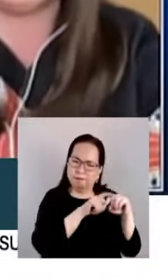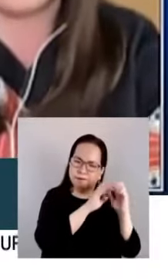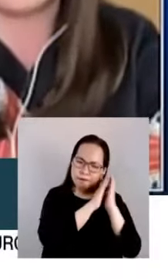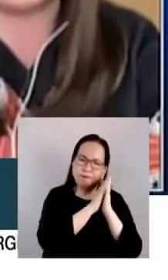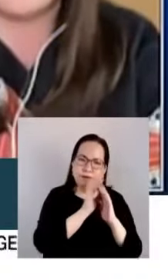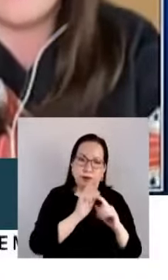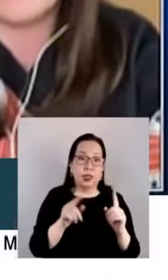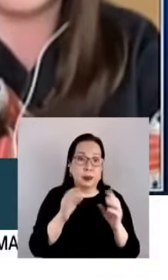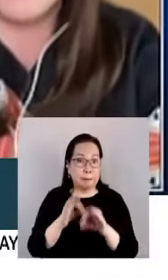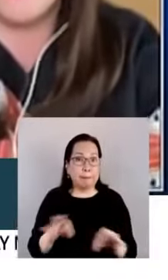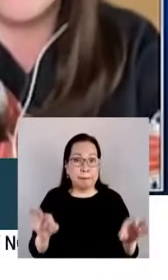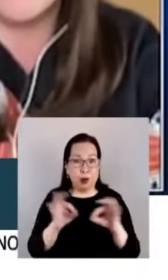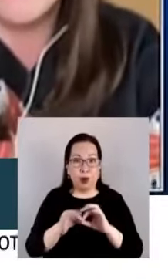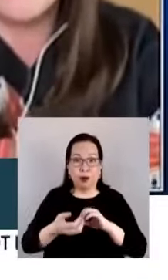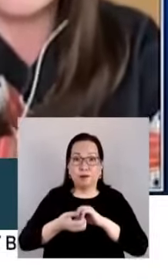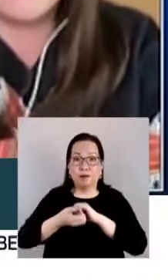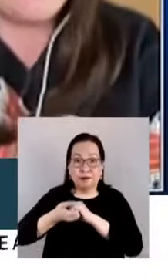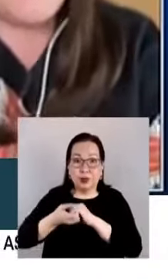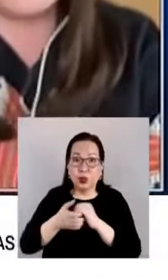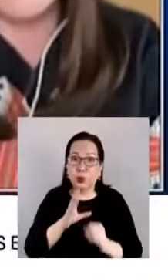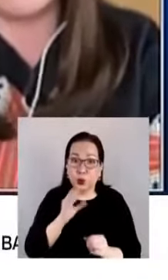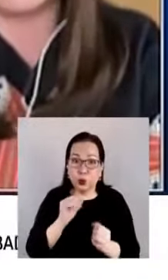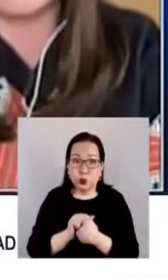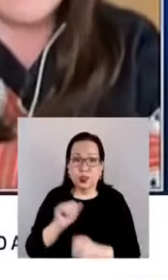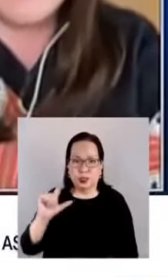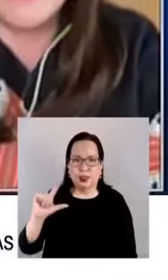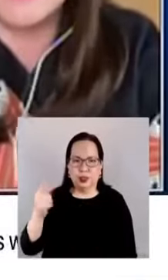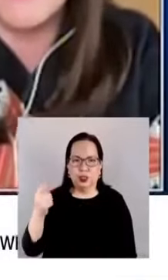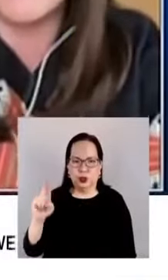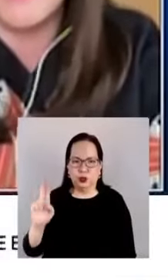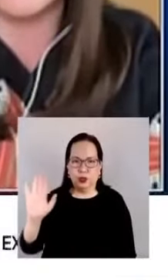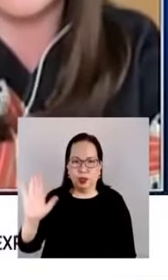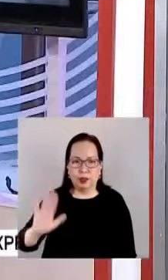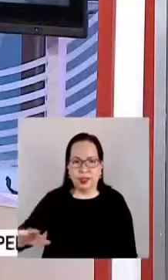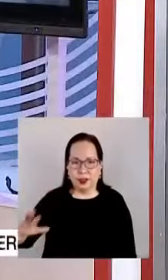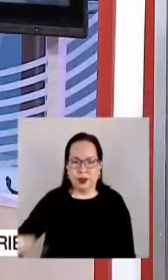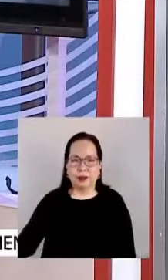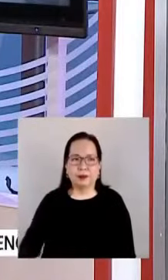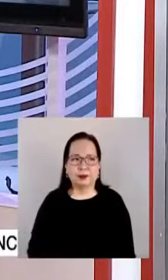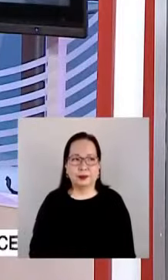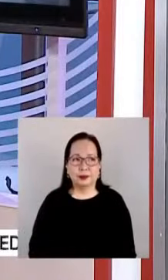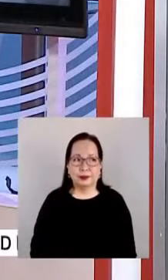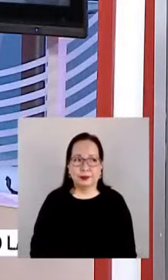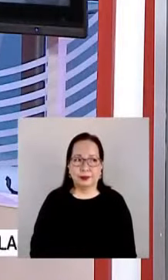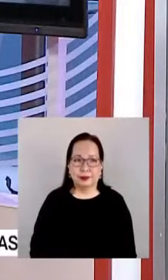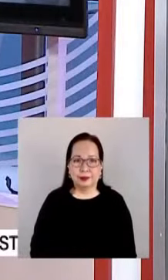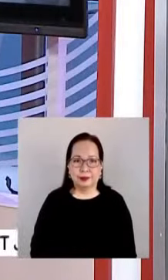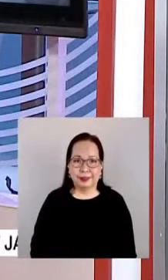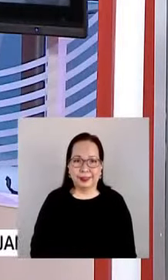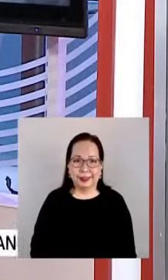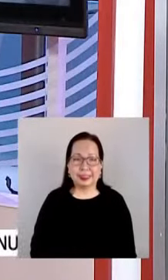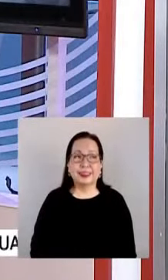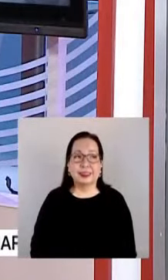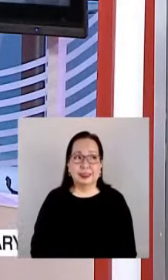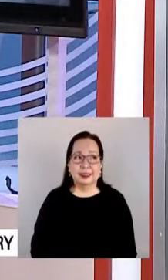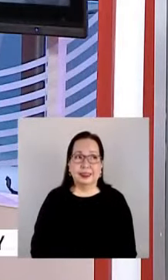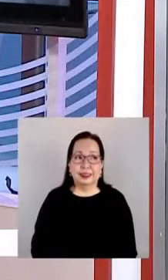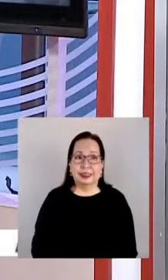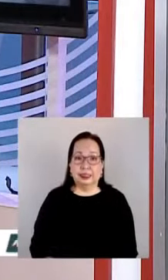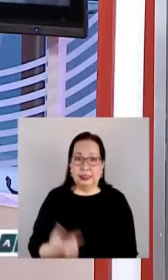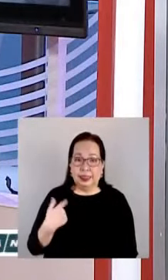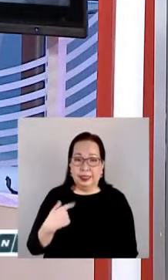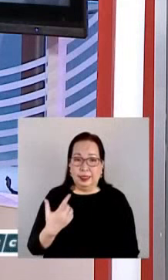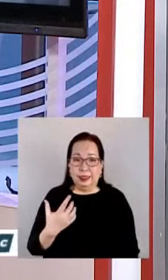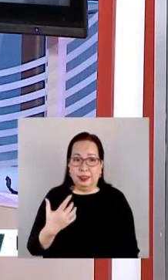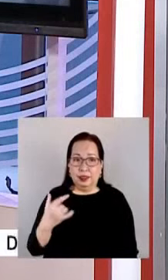important to work with the LGUs. The cabin crew of Philippine Airlines will no